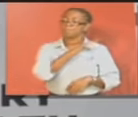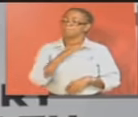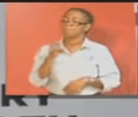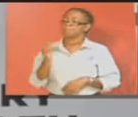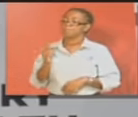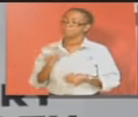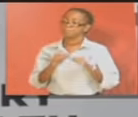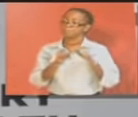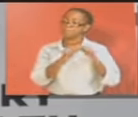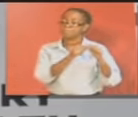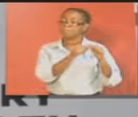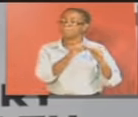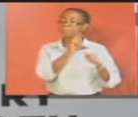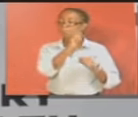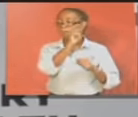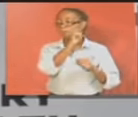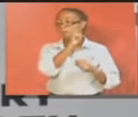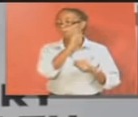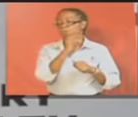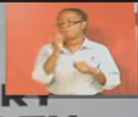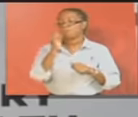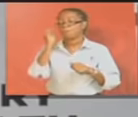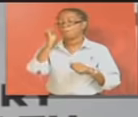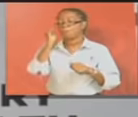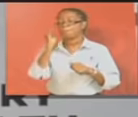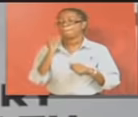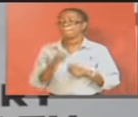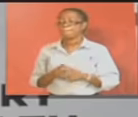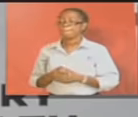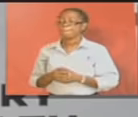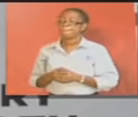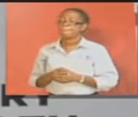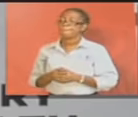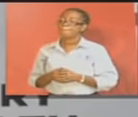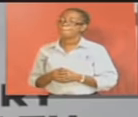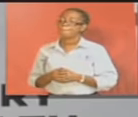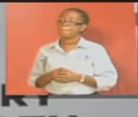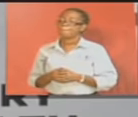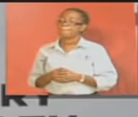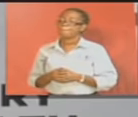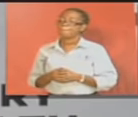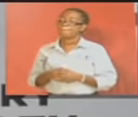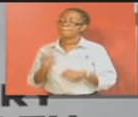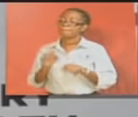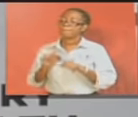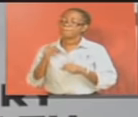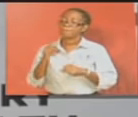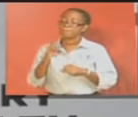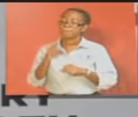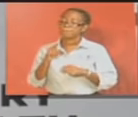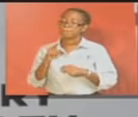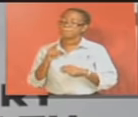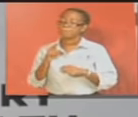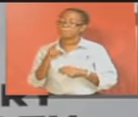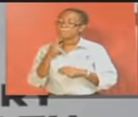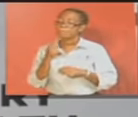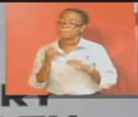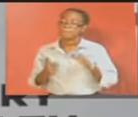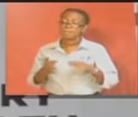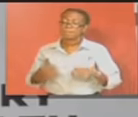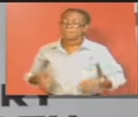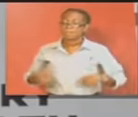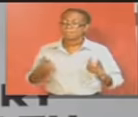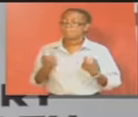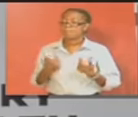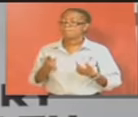quarantine, and then the following 7 days they are allowed to travel to Tobago. However, there are mitigation measures that are put in